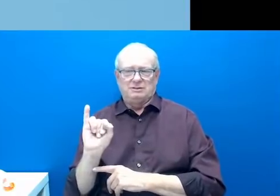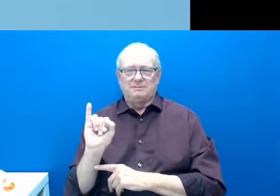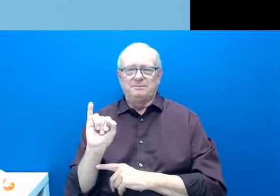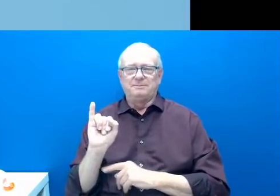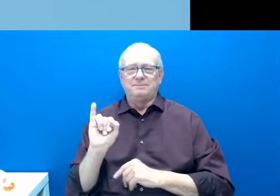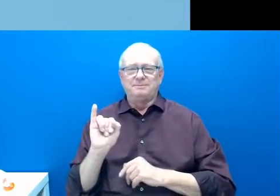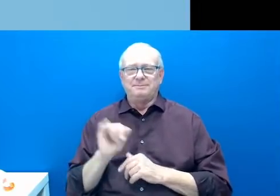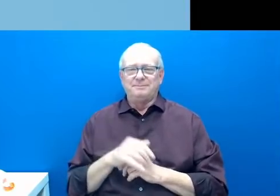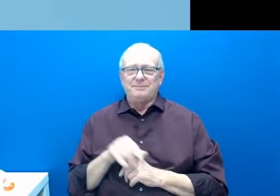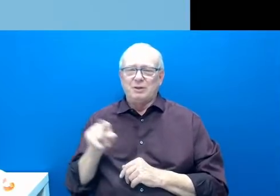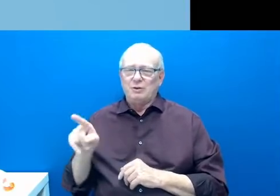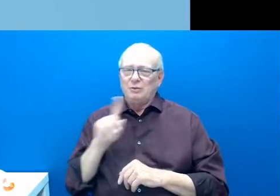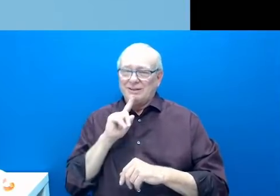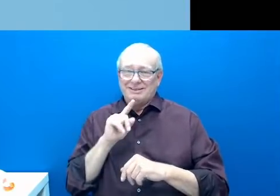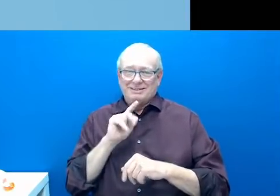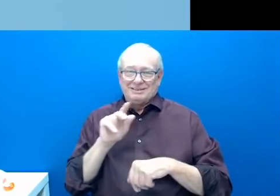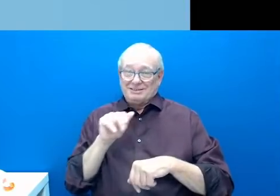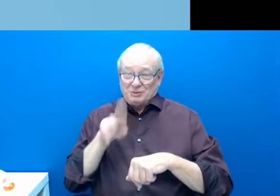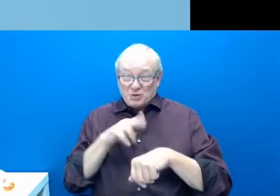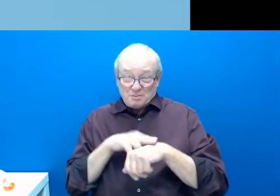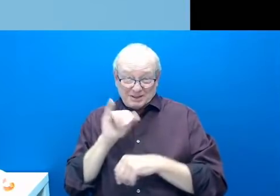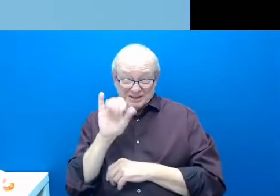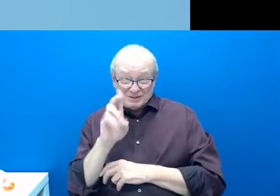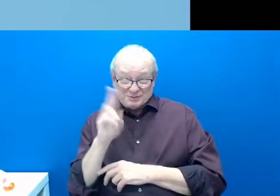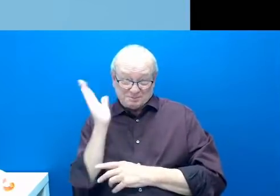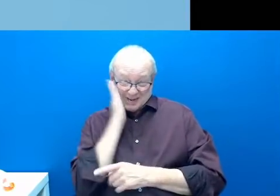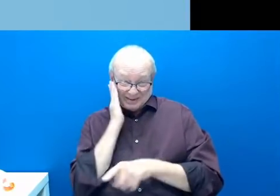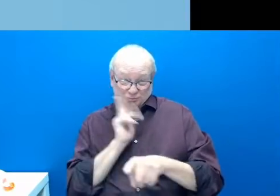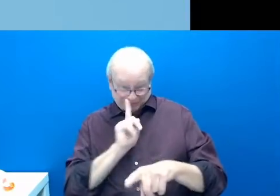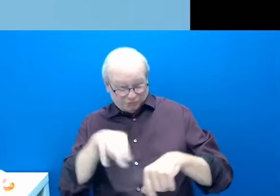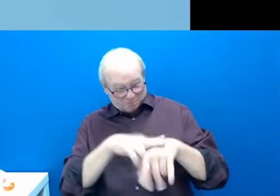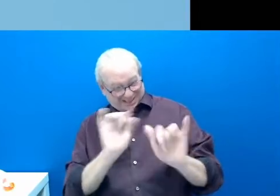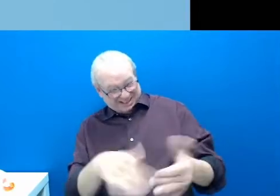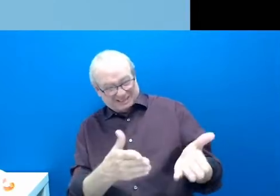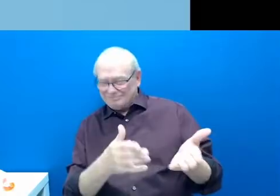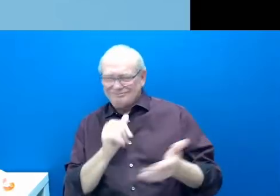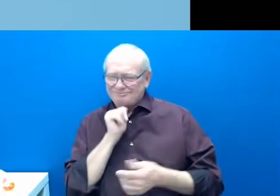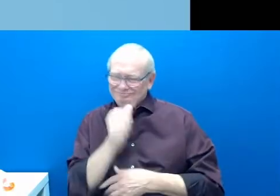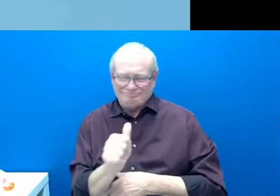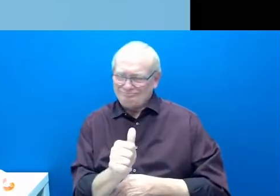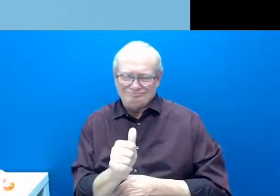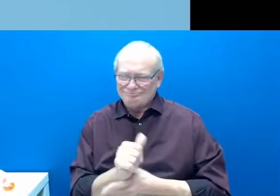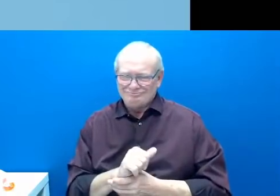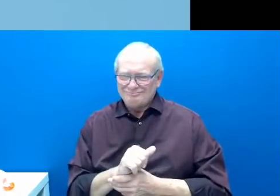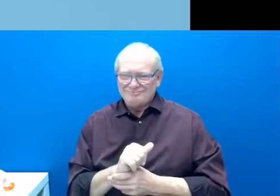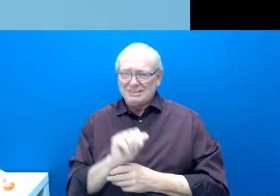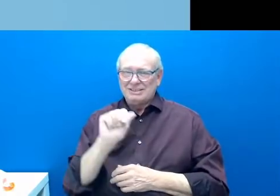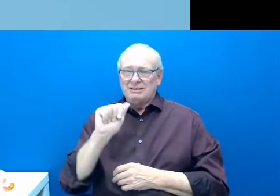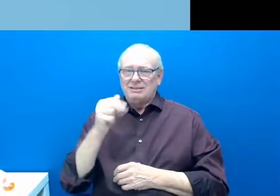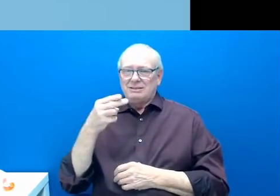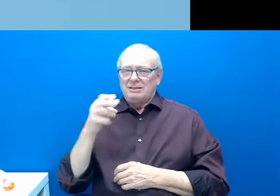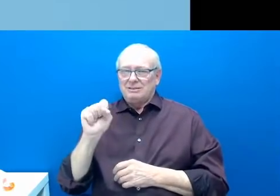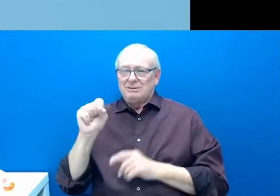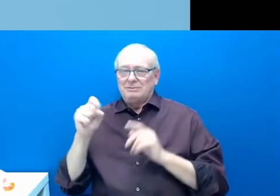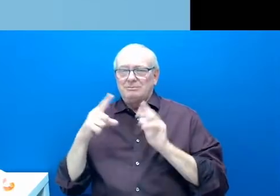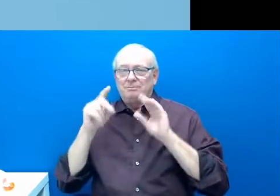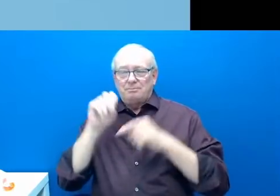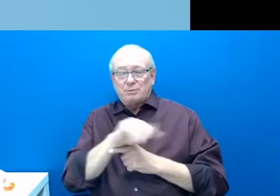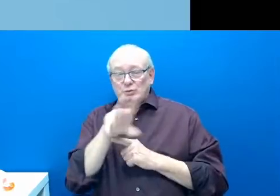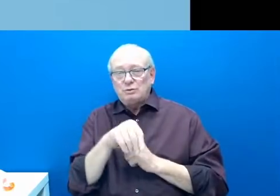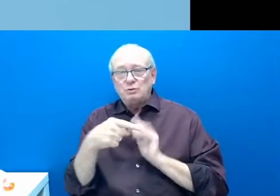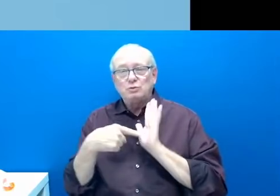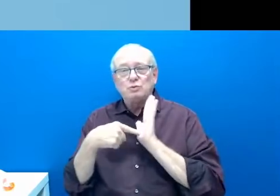are not normal ICU beds. And so this is a glimpse, a rare glimpse that AHS has provided into exactly what we're talking